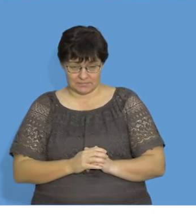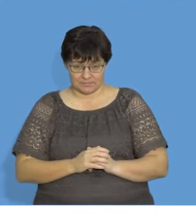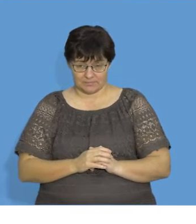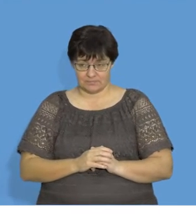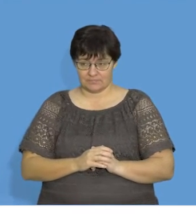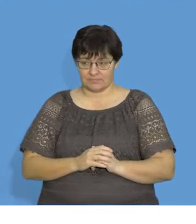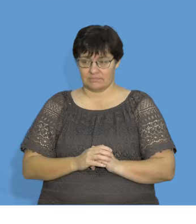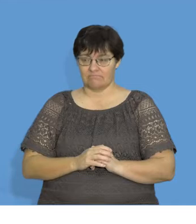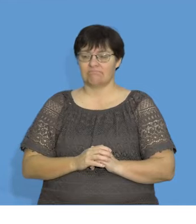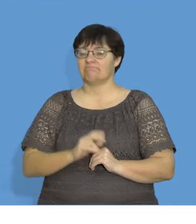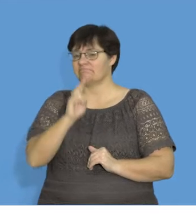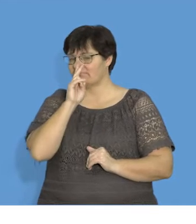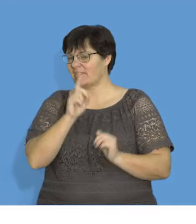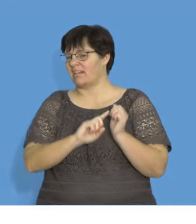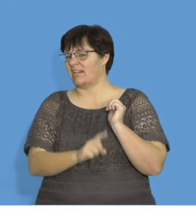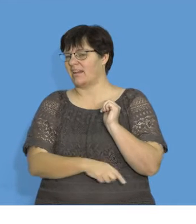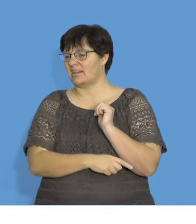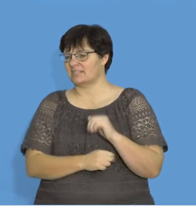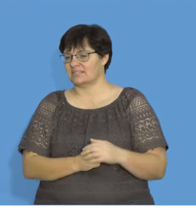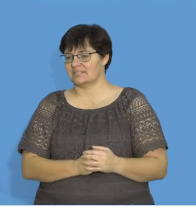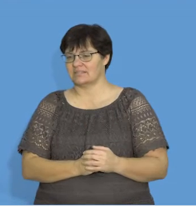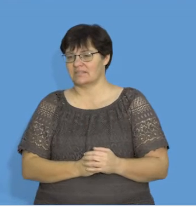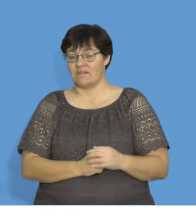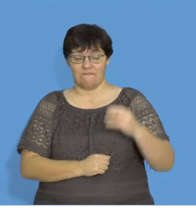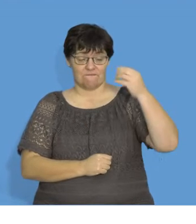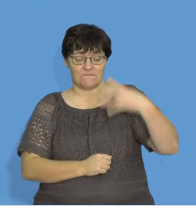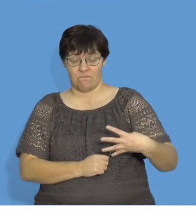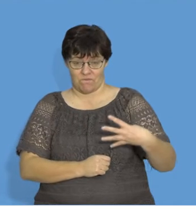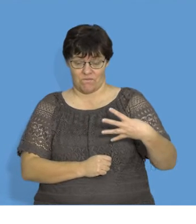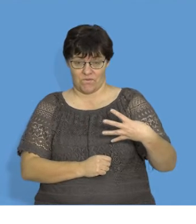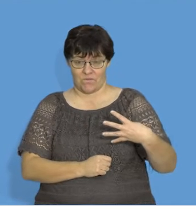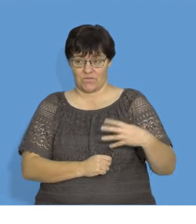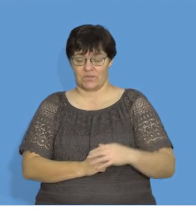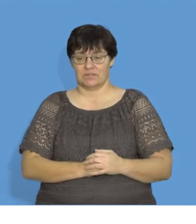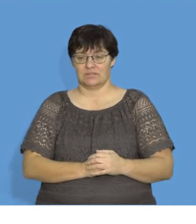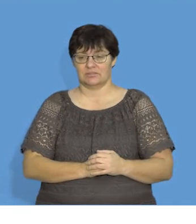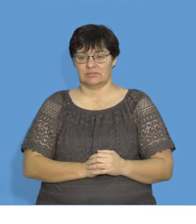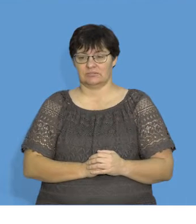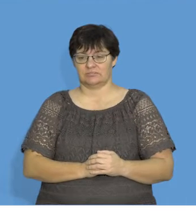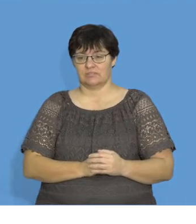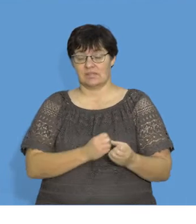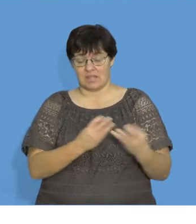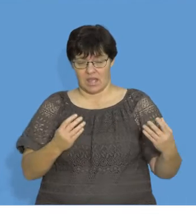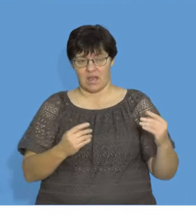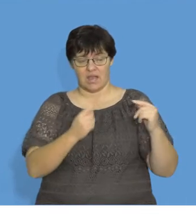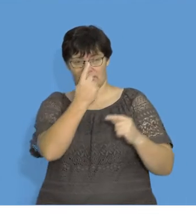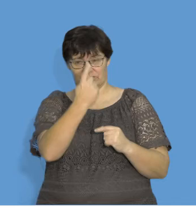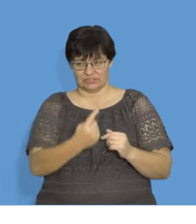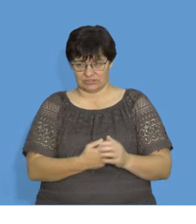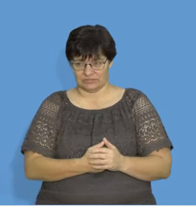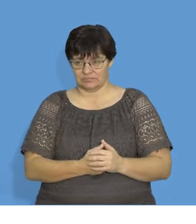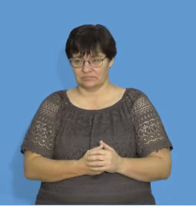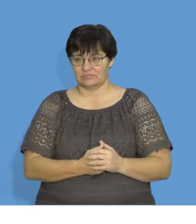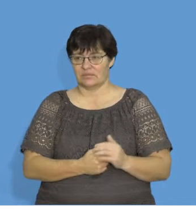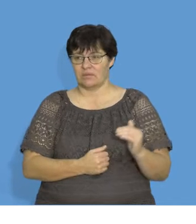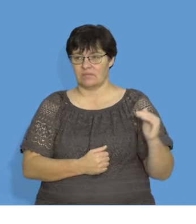Okay? Let's see if we now have 4. So we have 4. They're starting a bit further, just